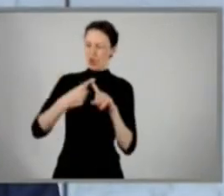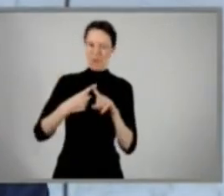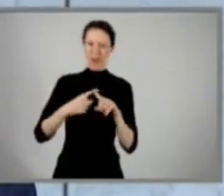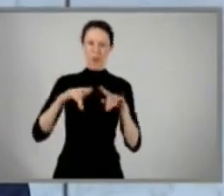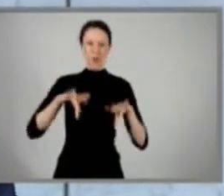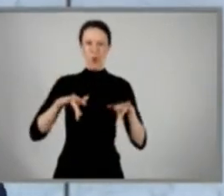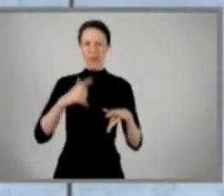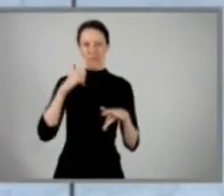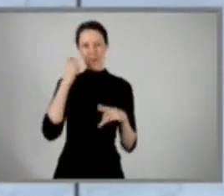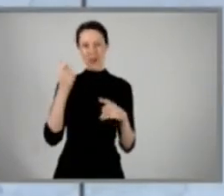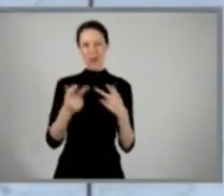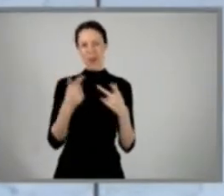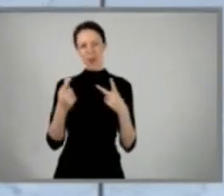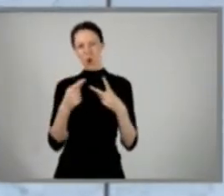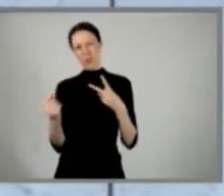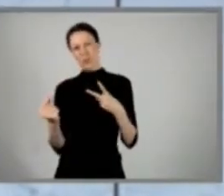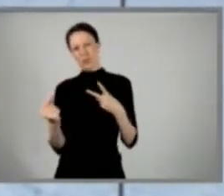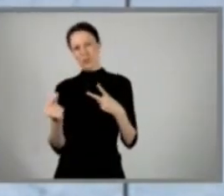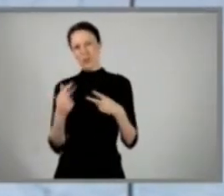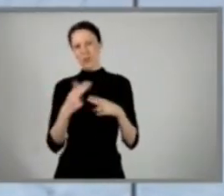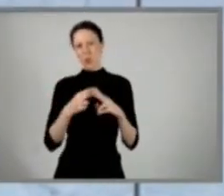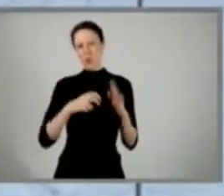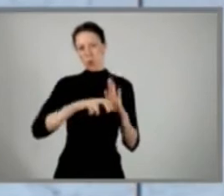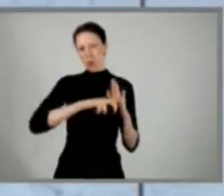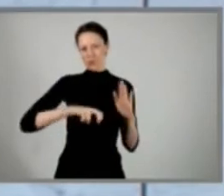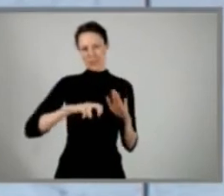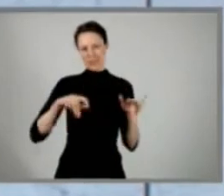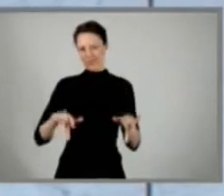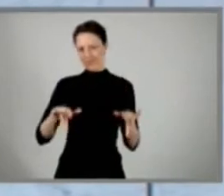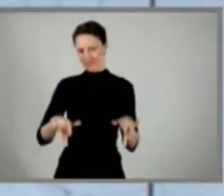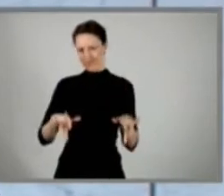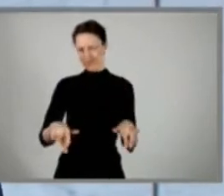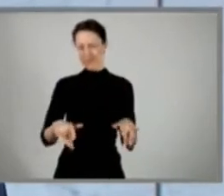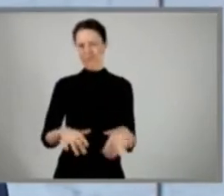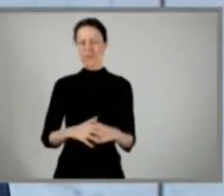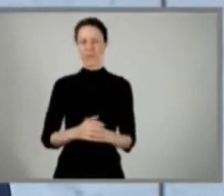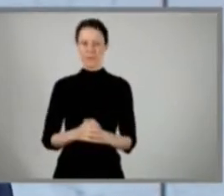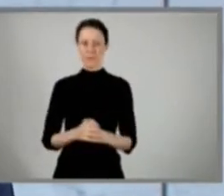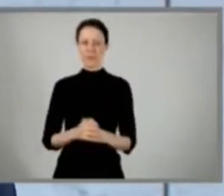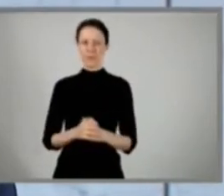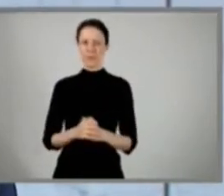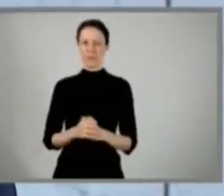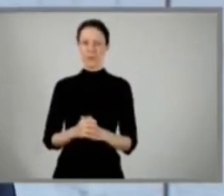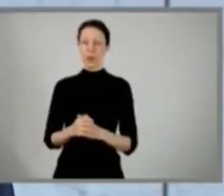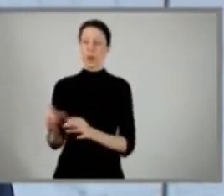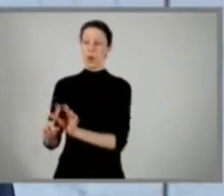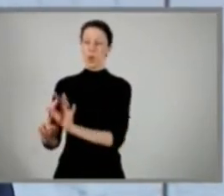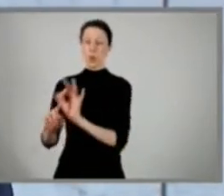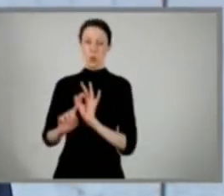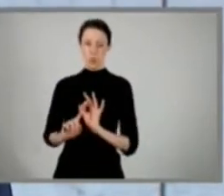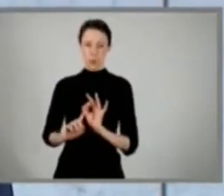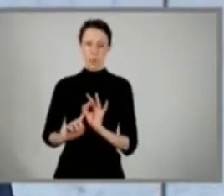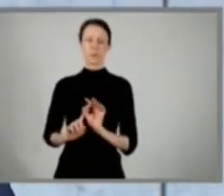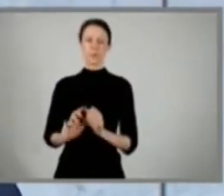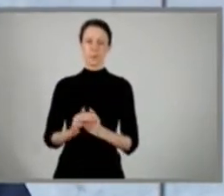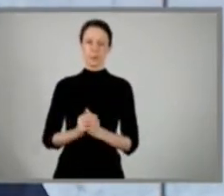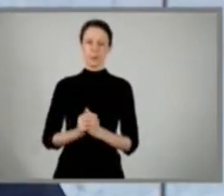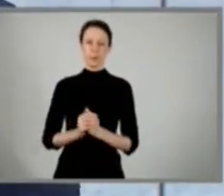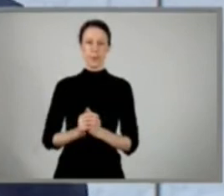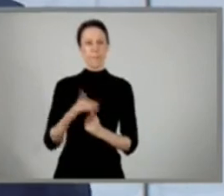time. Ian, were there any preliminary discussions today about next year opening up international travel from low-virus countries such